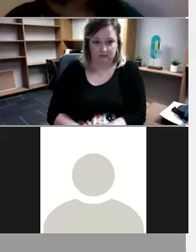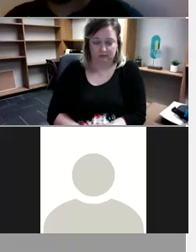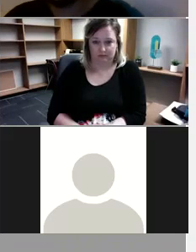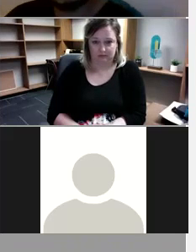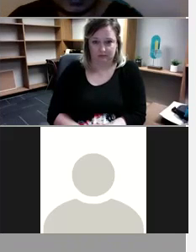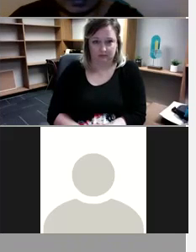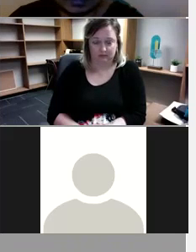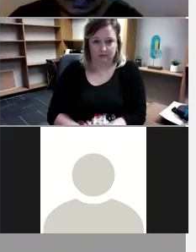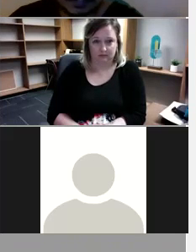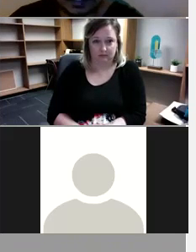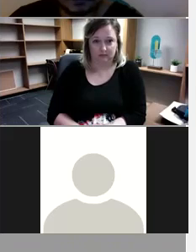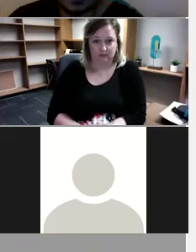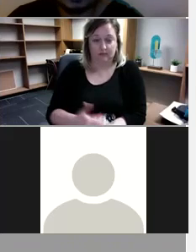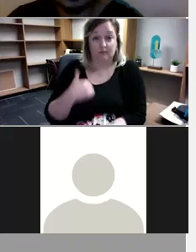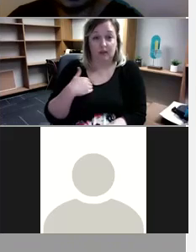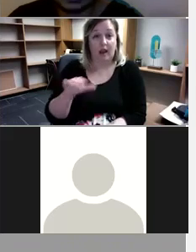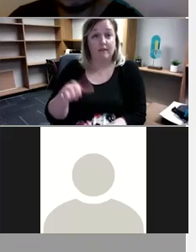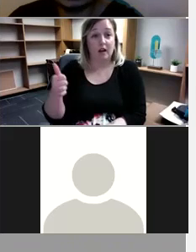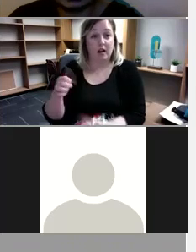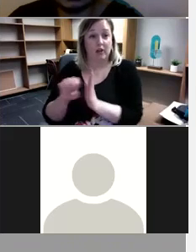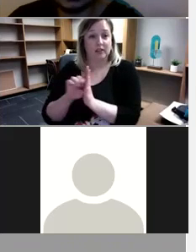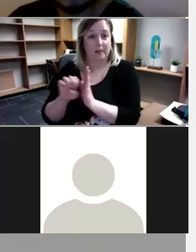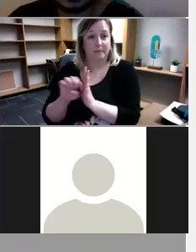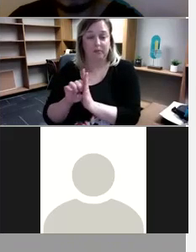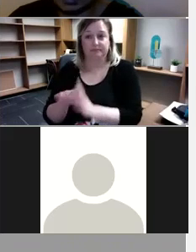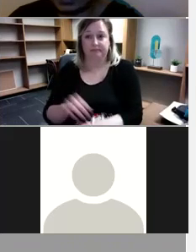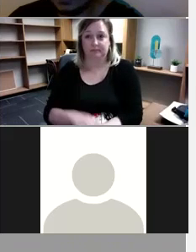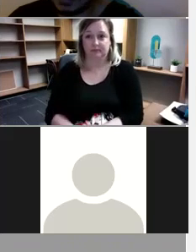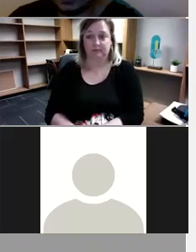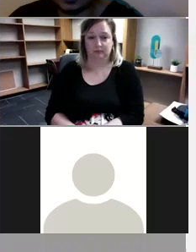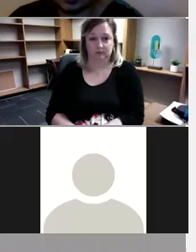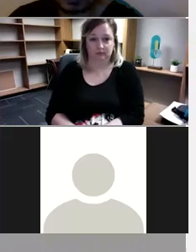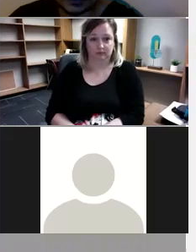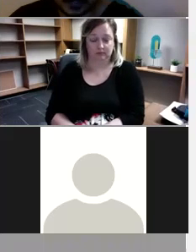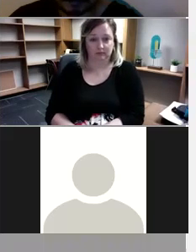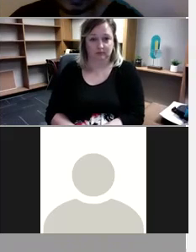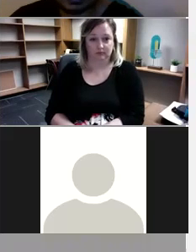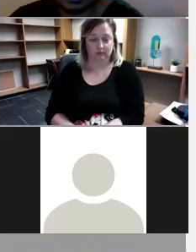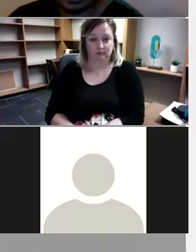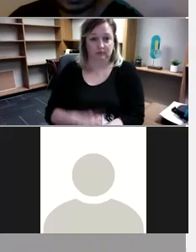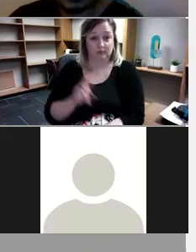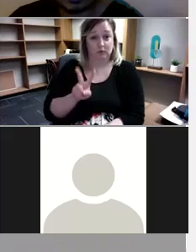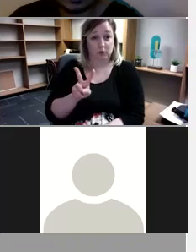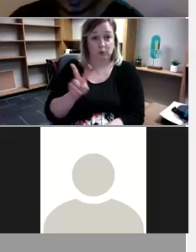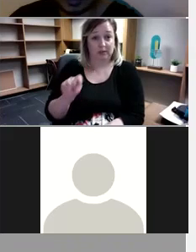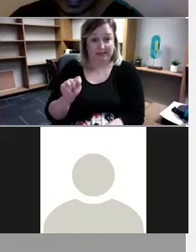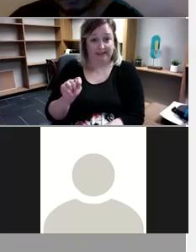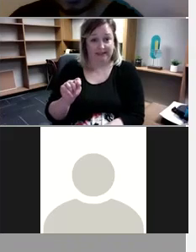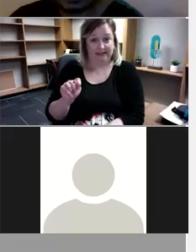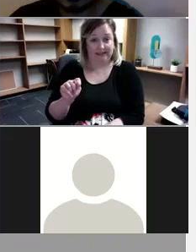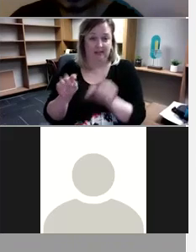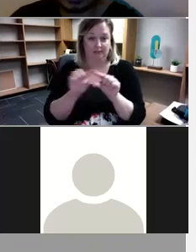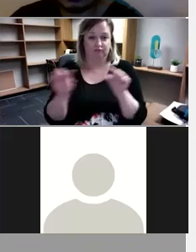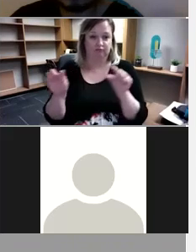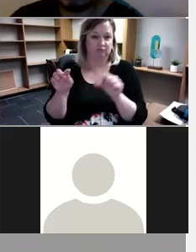Now we have another example here. 2 times tn by tn minus 2 plus 1. N equals to log